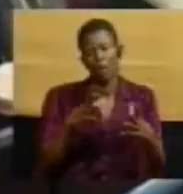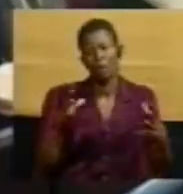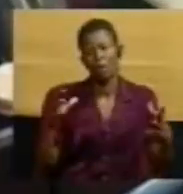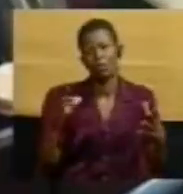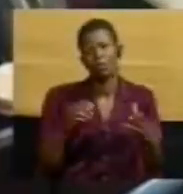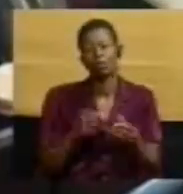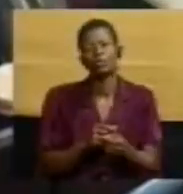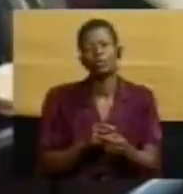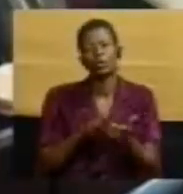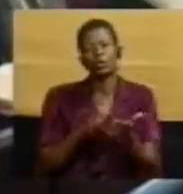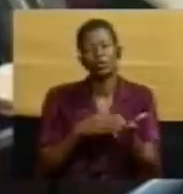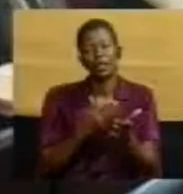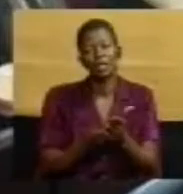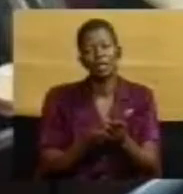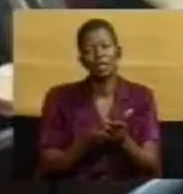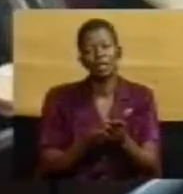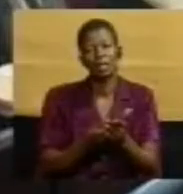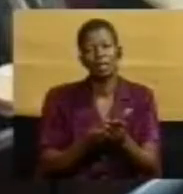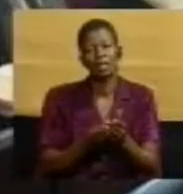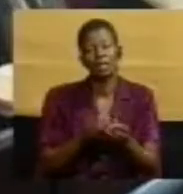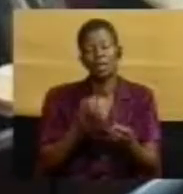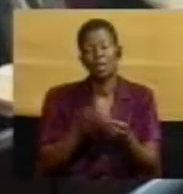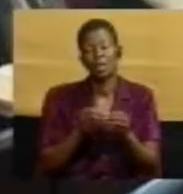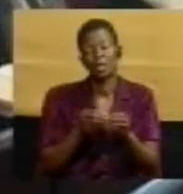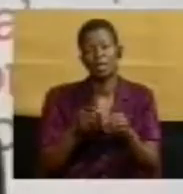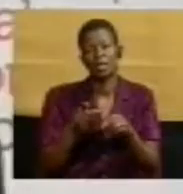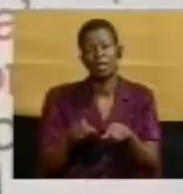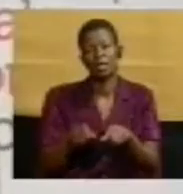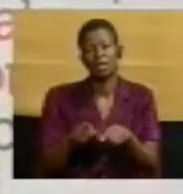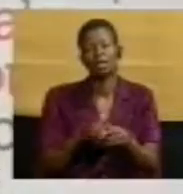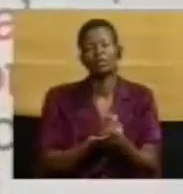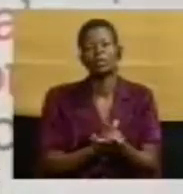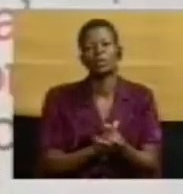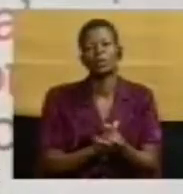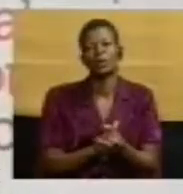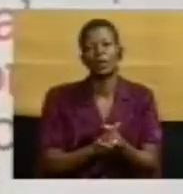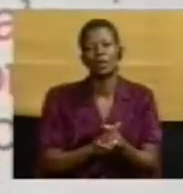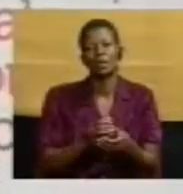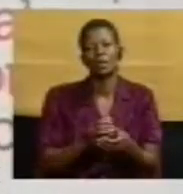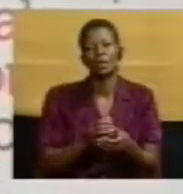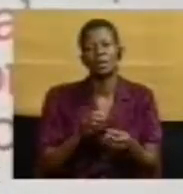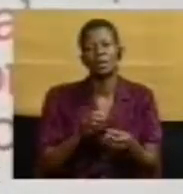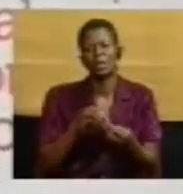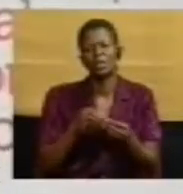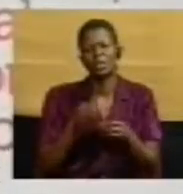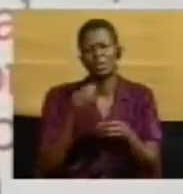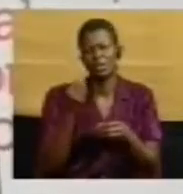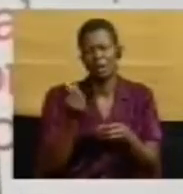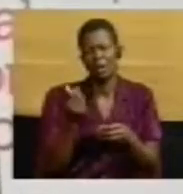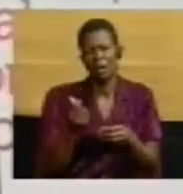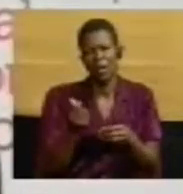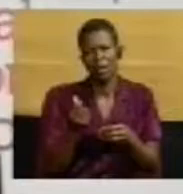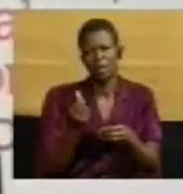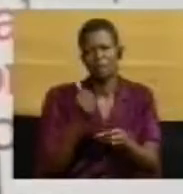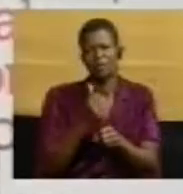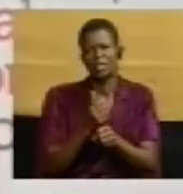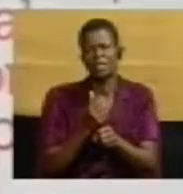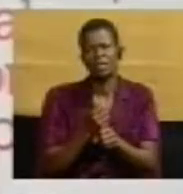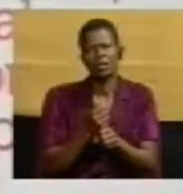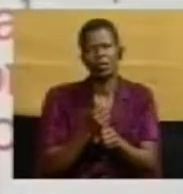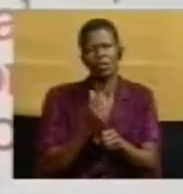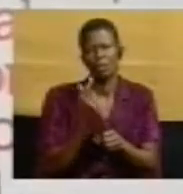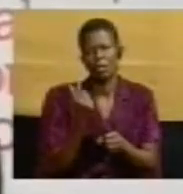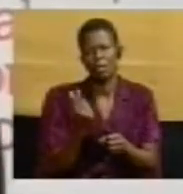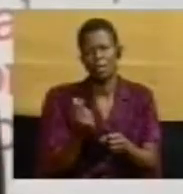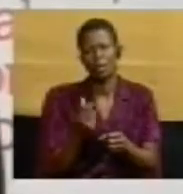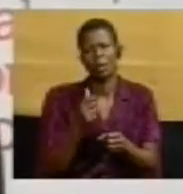of the reasons why inflation has been high. And of course, when inflation is high, that discourages investment, new job creation, and it reduces the purchasing